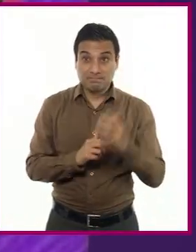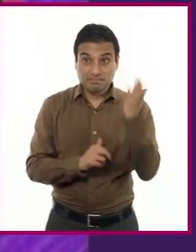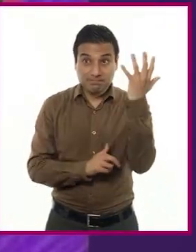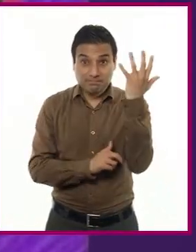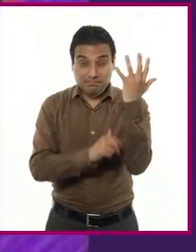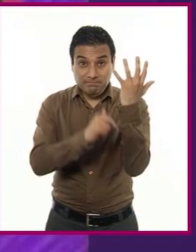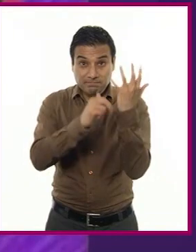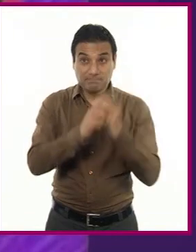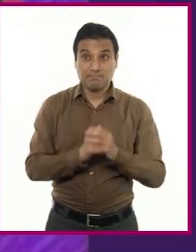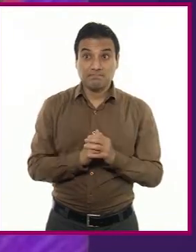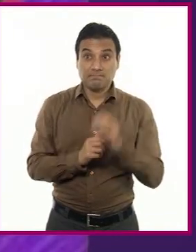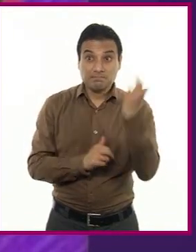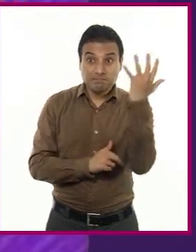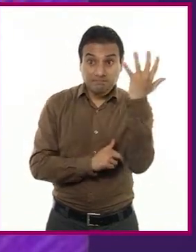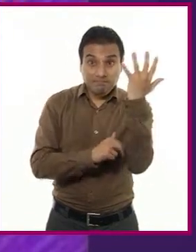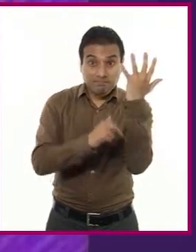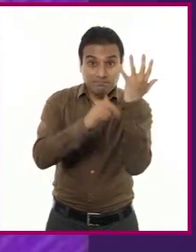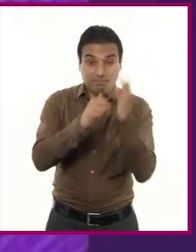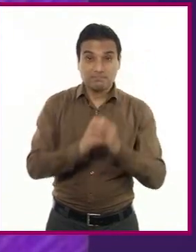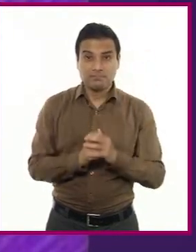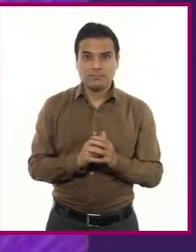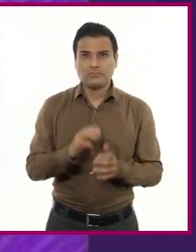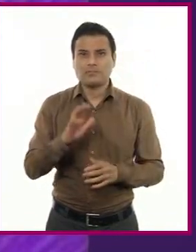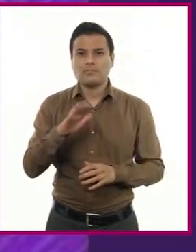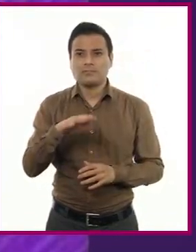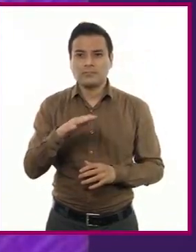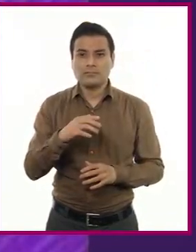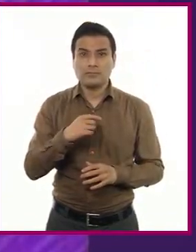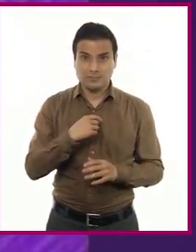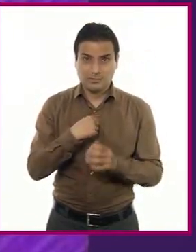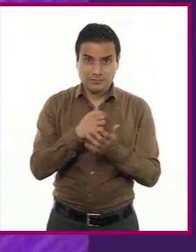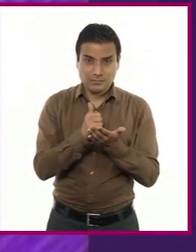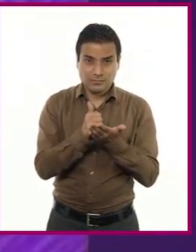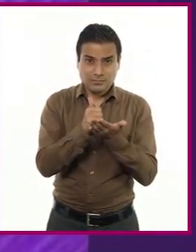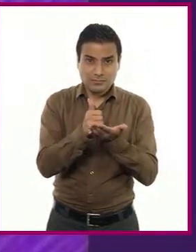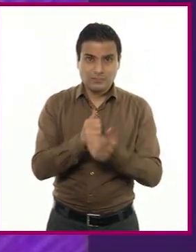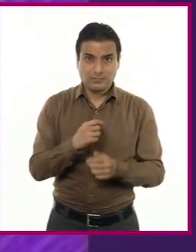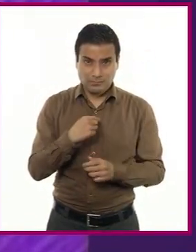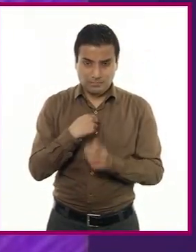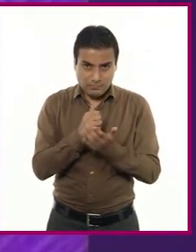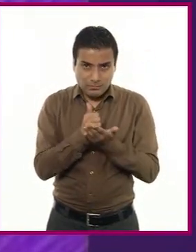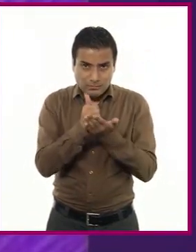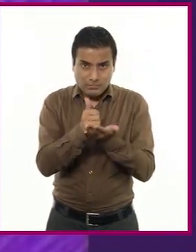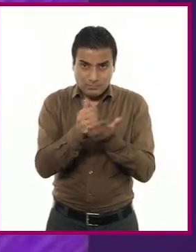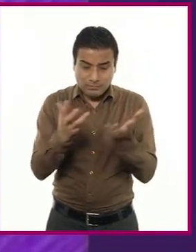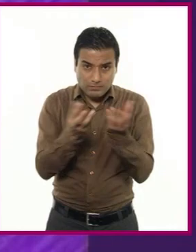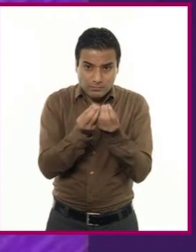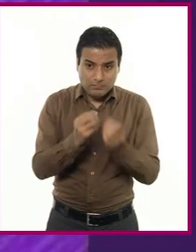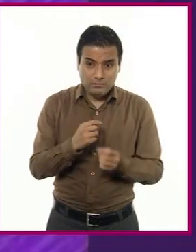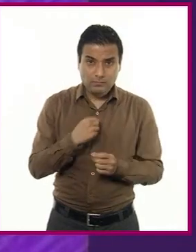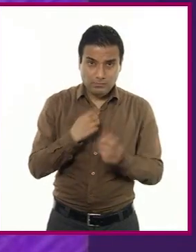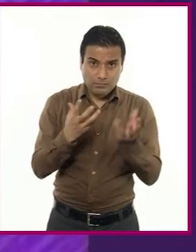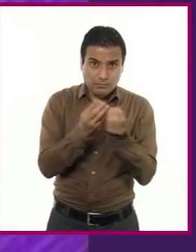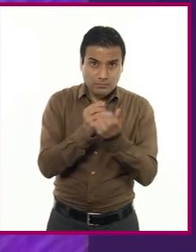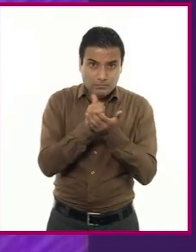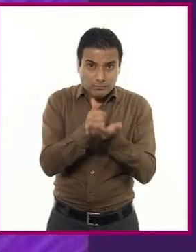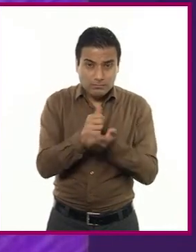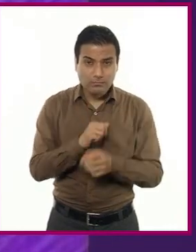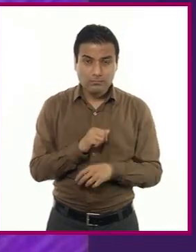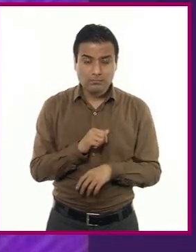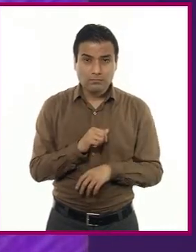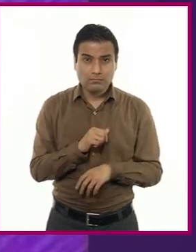we climb? Shall we? But we want to help you. Why don't we go with you? Why don't we go with you?